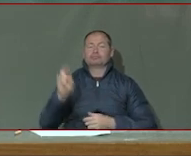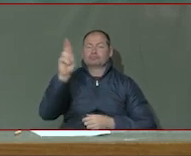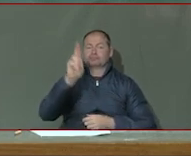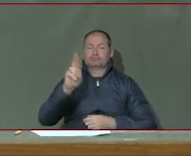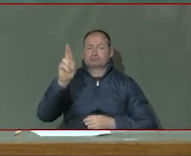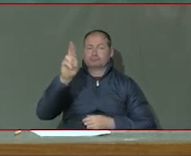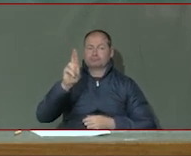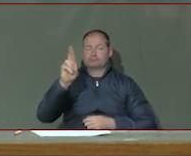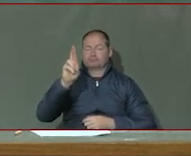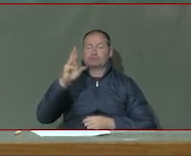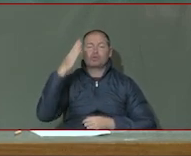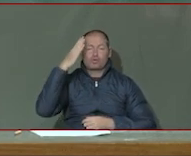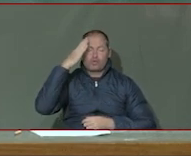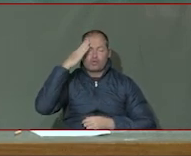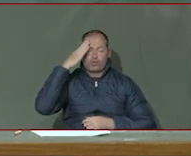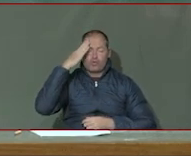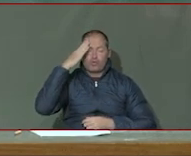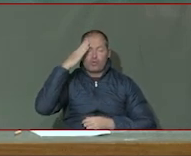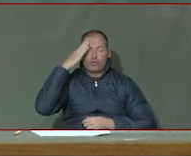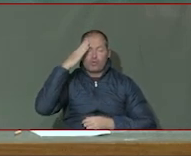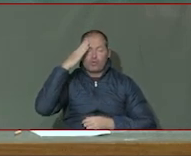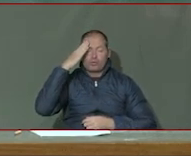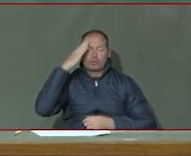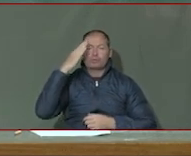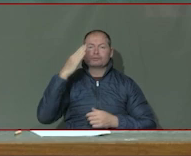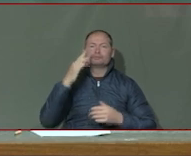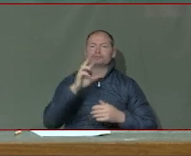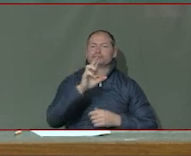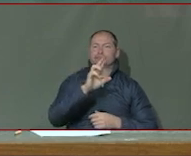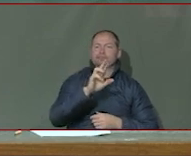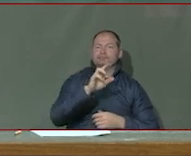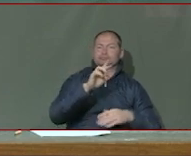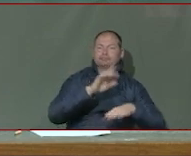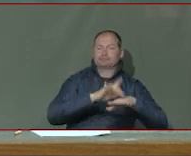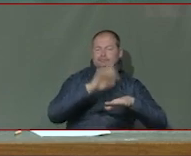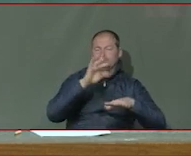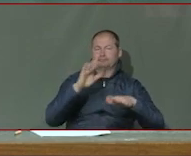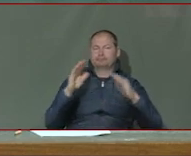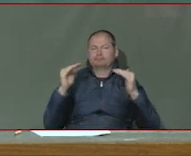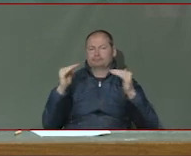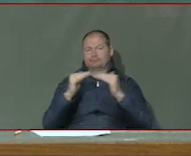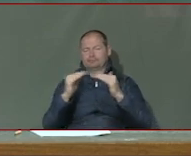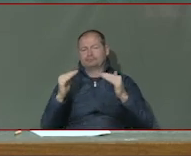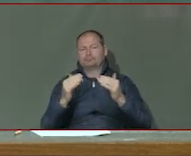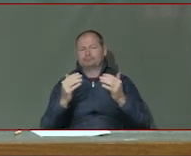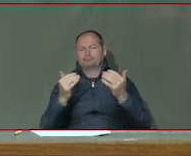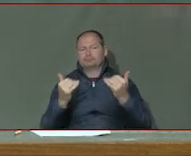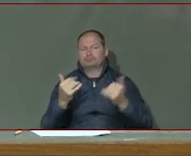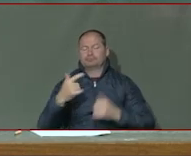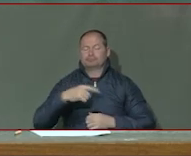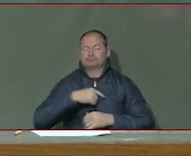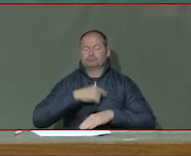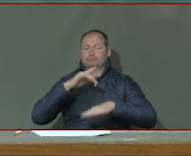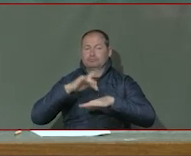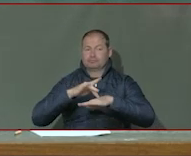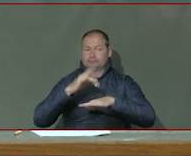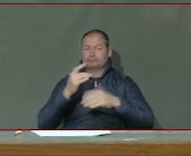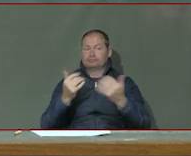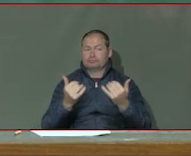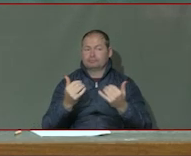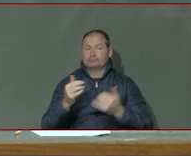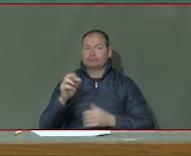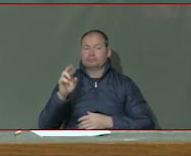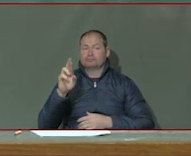perpendicular to a tangent. So in order for me to find the equation of the tangent, I'm first of all going to work out the gradient of